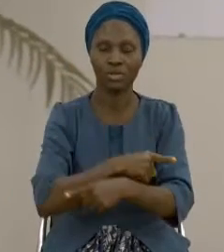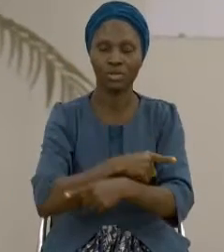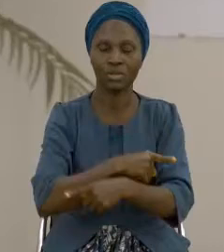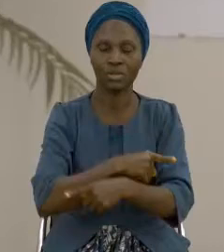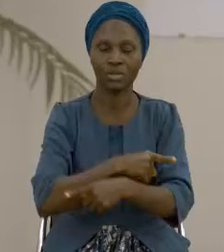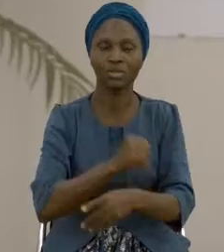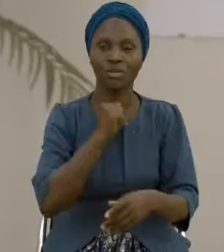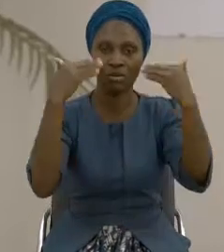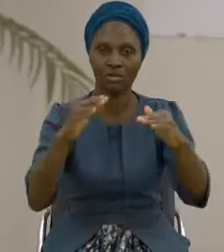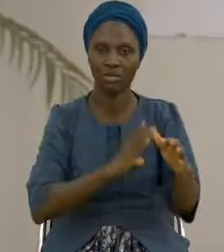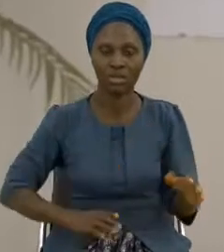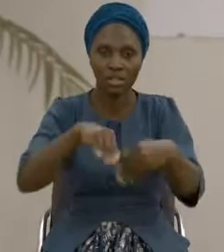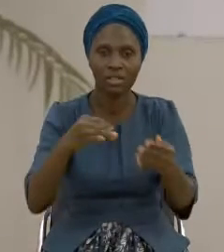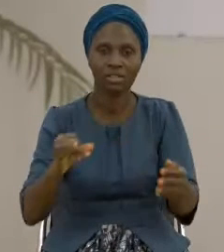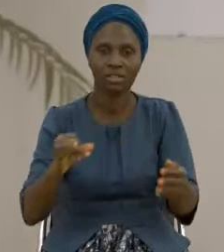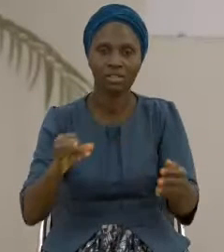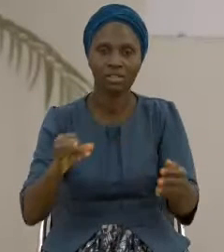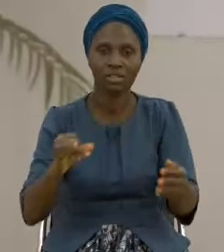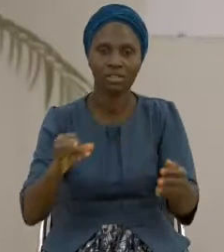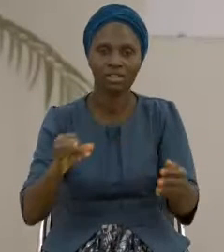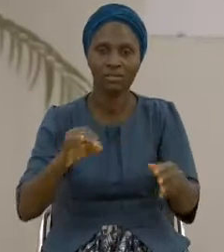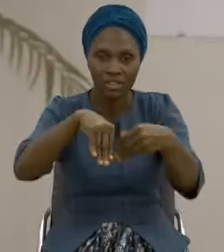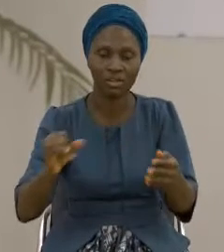miracles because of